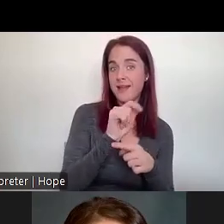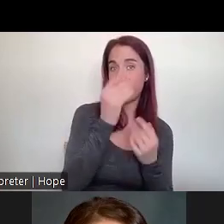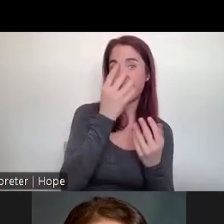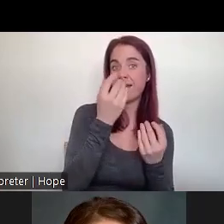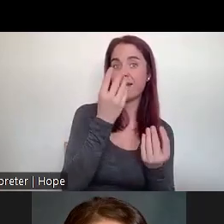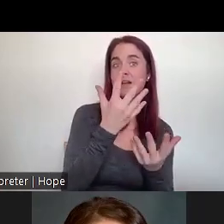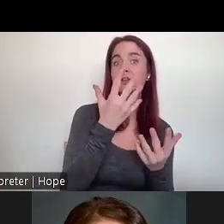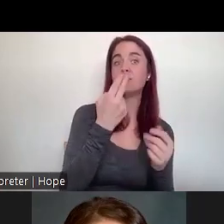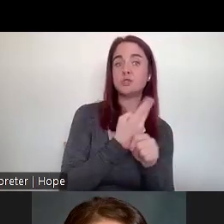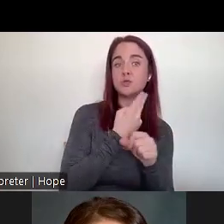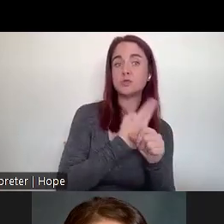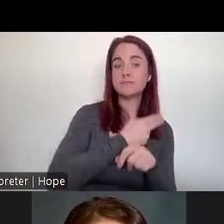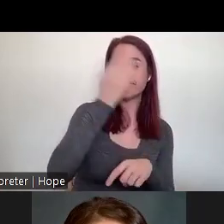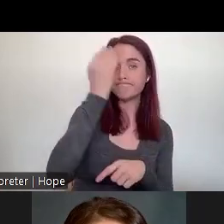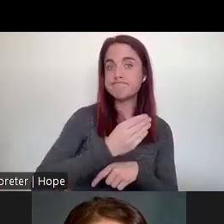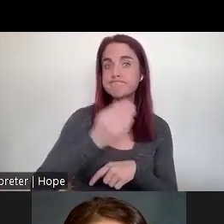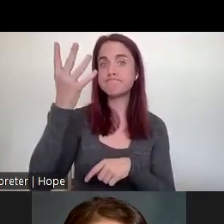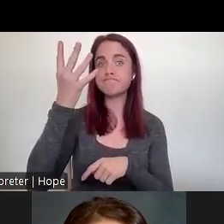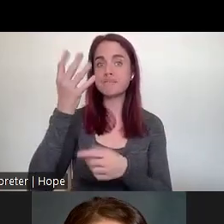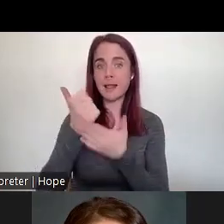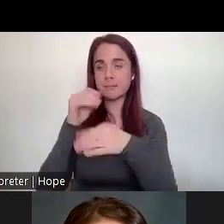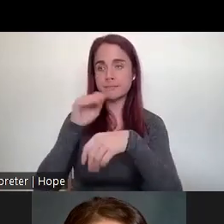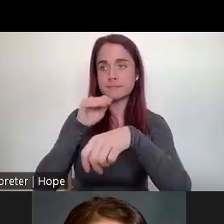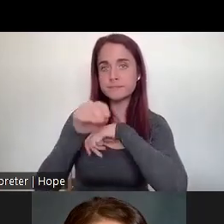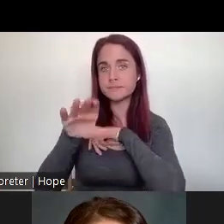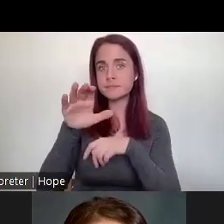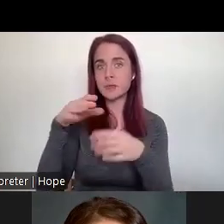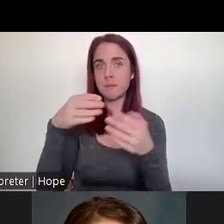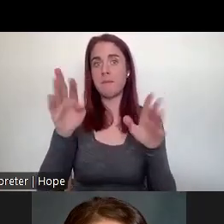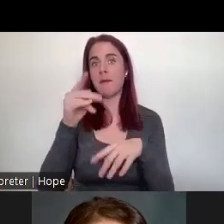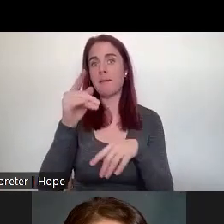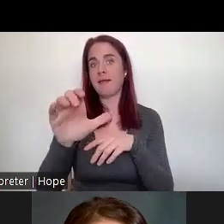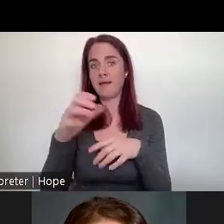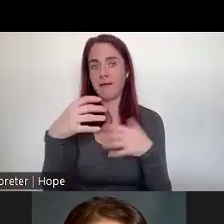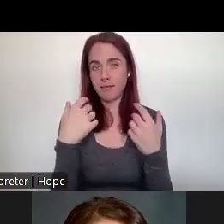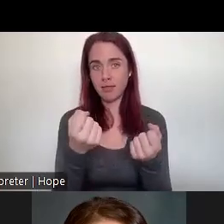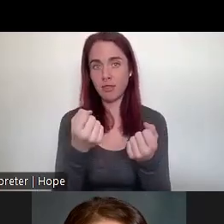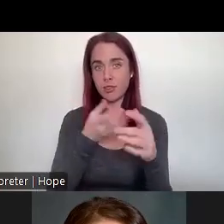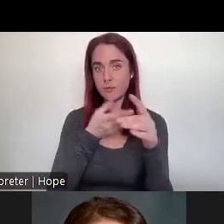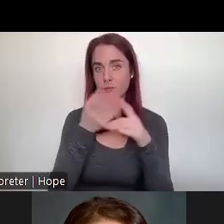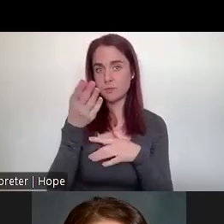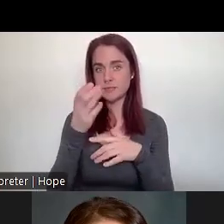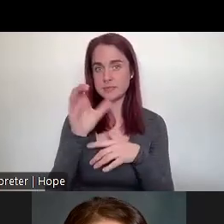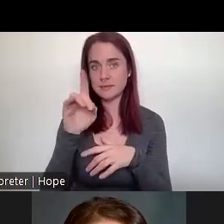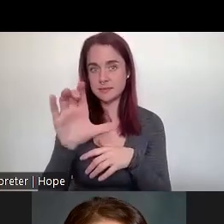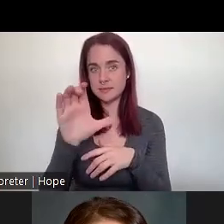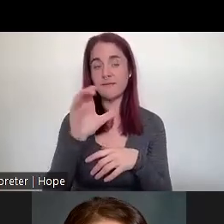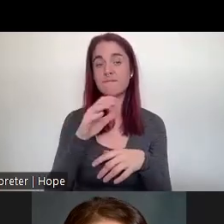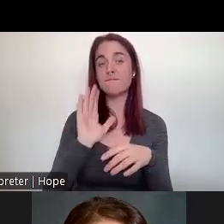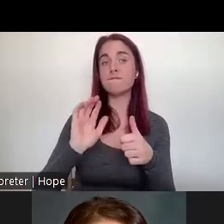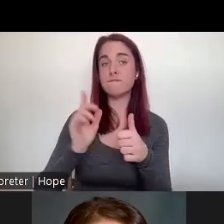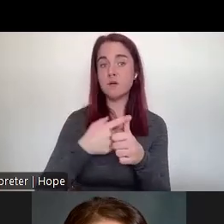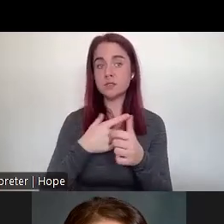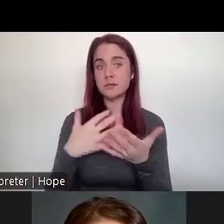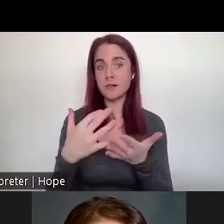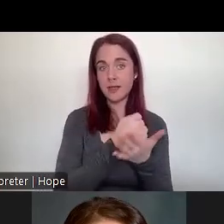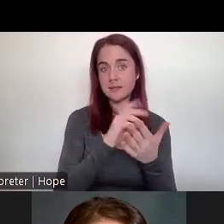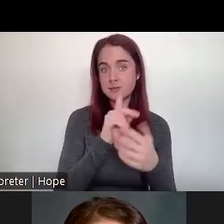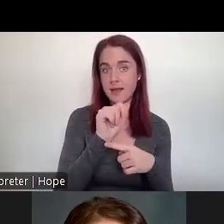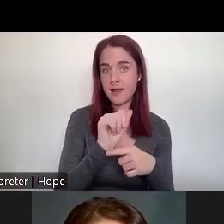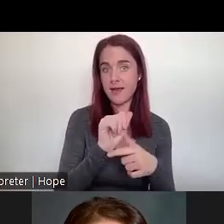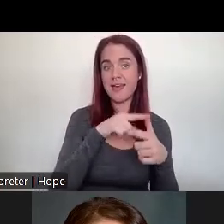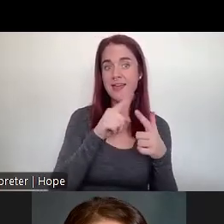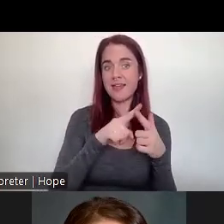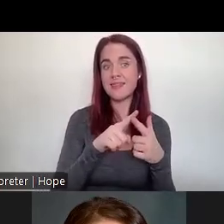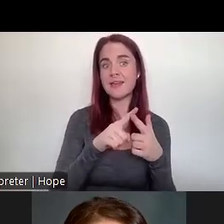inform decision-making that aims to improve the public's health. First, the data is collected, then de-identified,